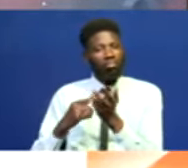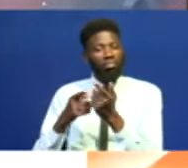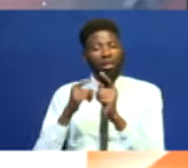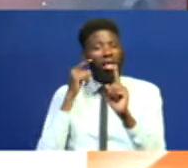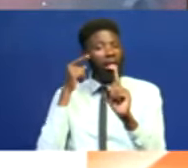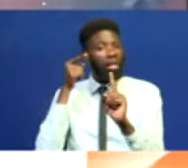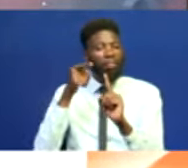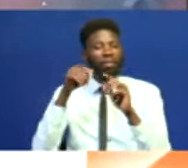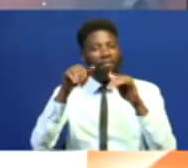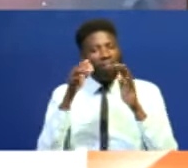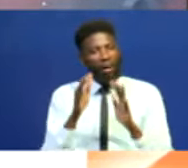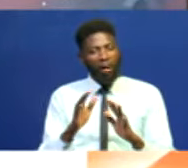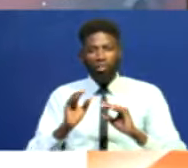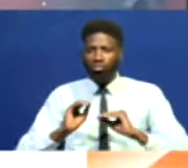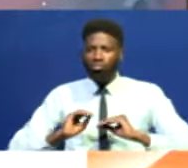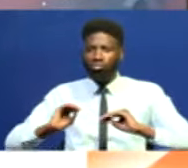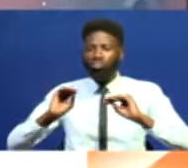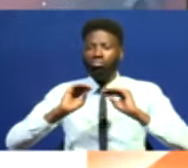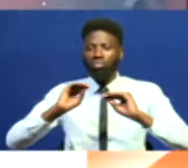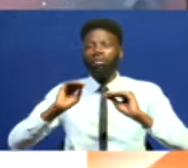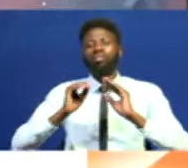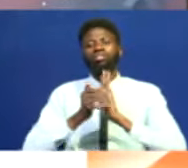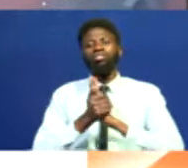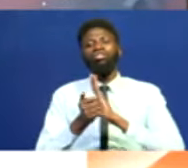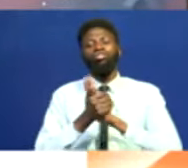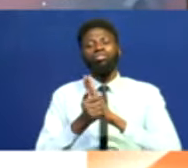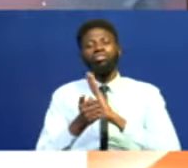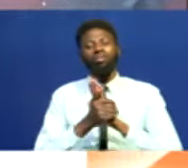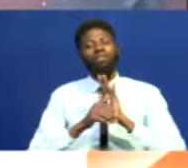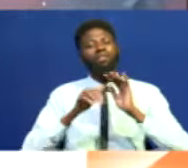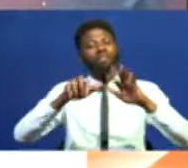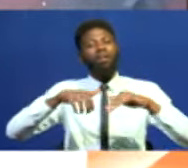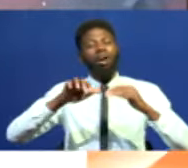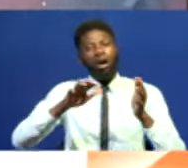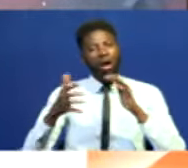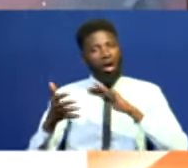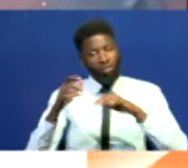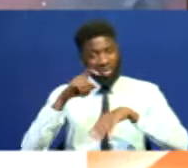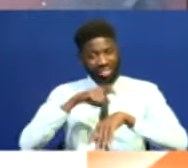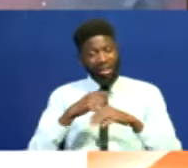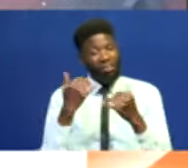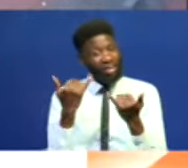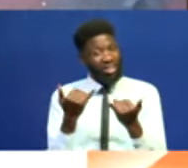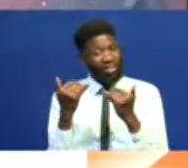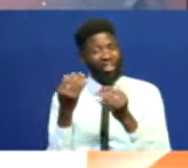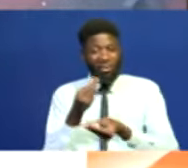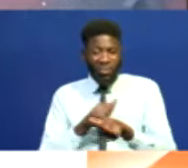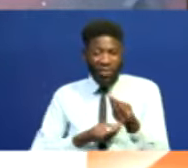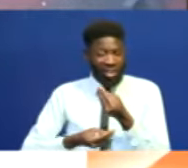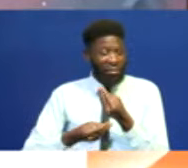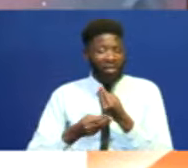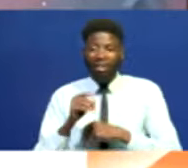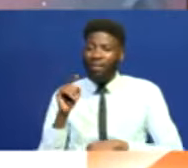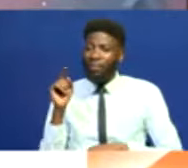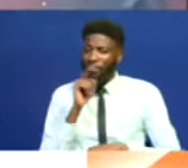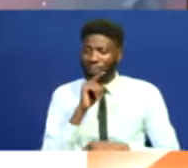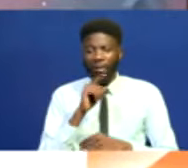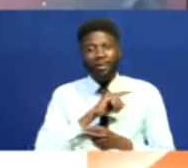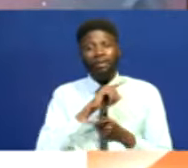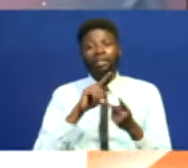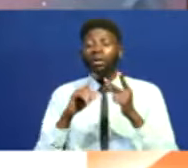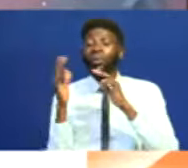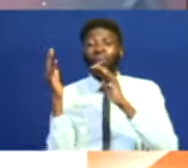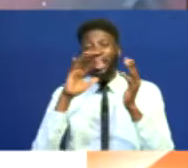farmers with modern farming skills amid tough economic times and unpredictable weather patterns. Speaking during a training exercise of